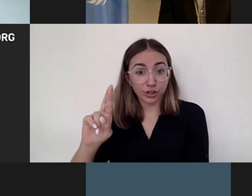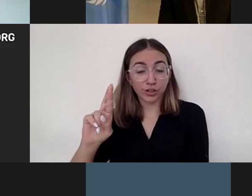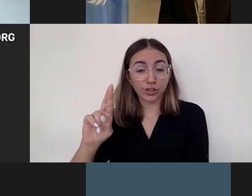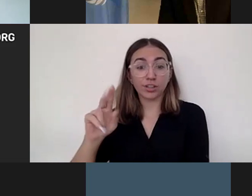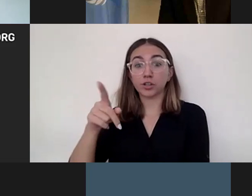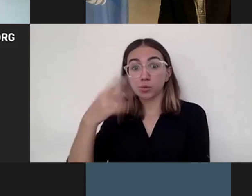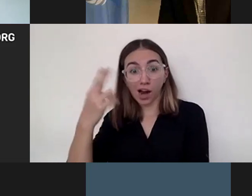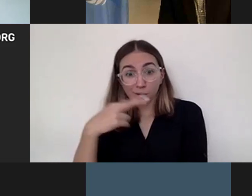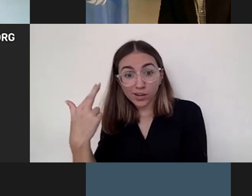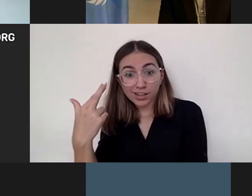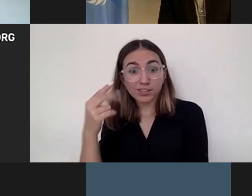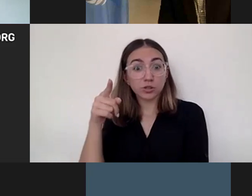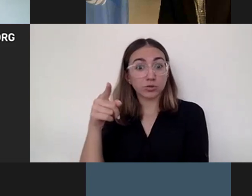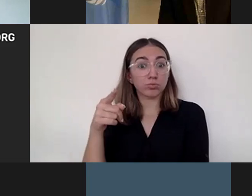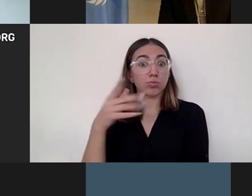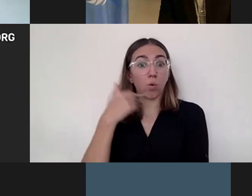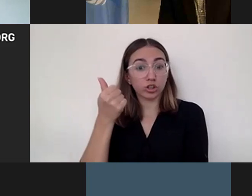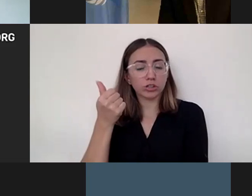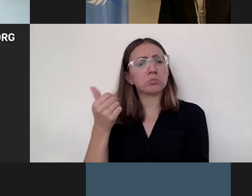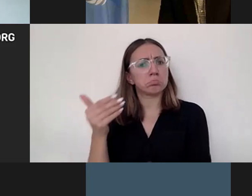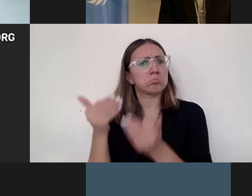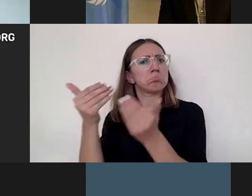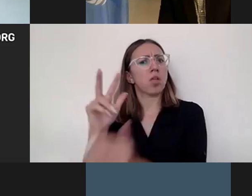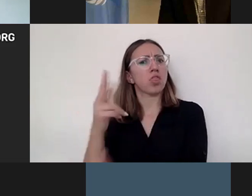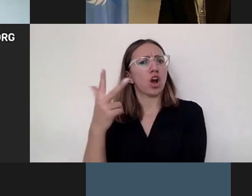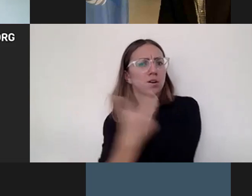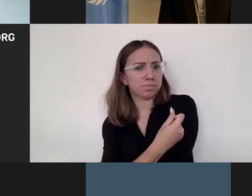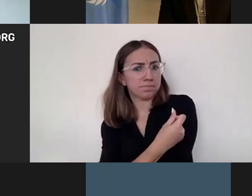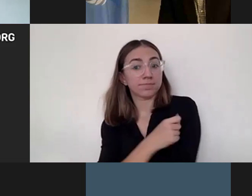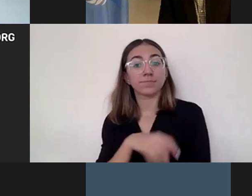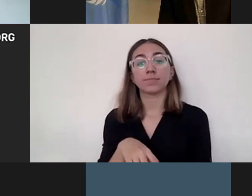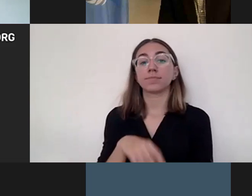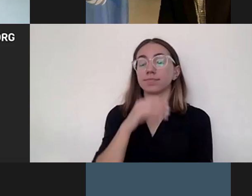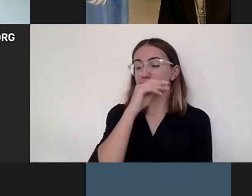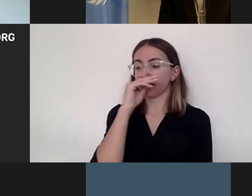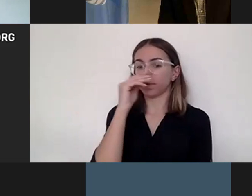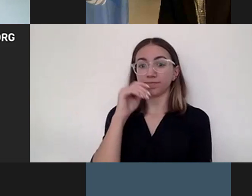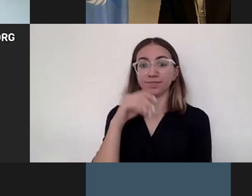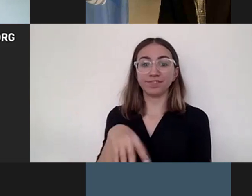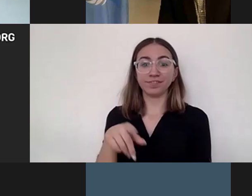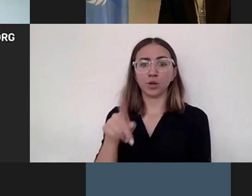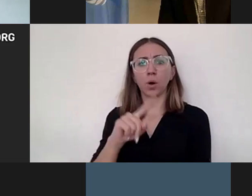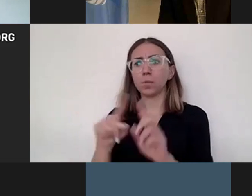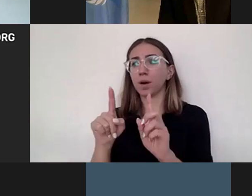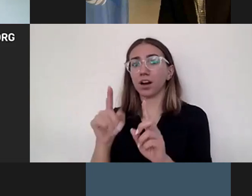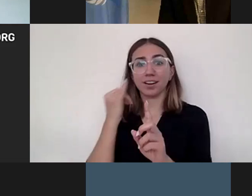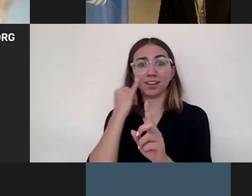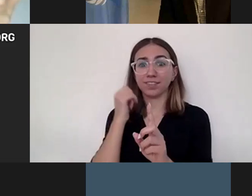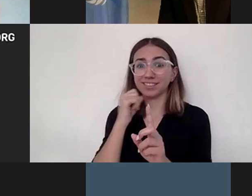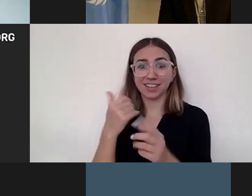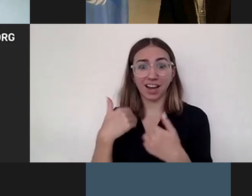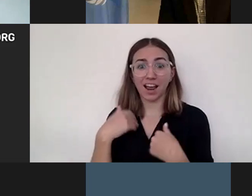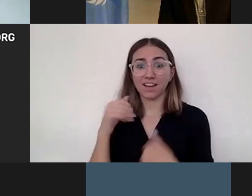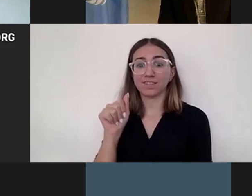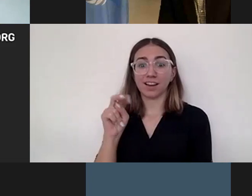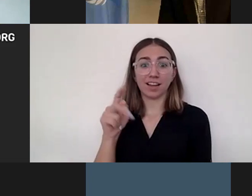risk and you're elderly, you should definitely get the booster. Or if you think you're at high risk. And they say, well, you would have told me that even if I didn't have the antibodies. I said,